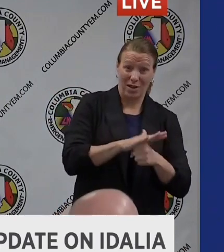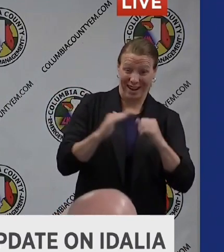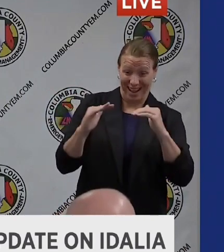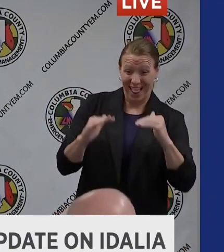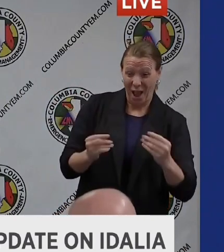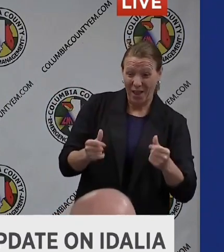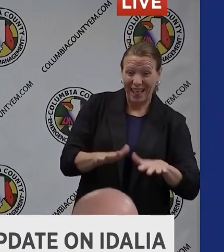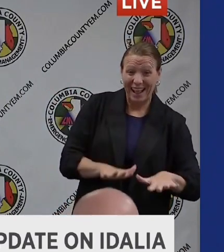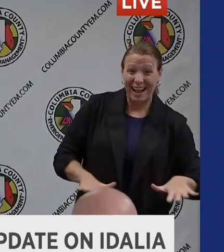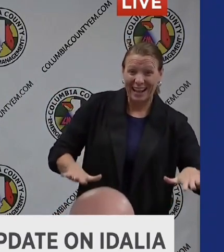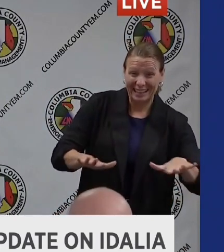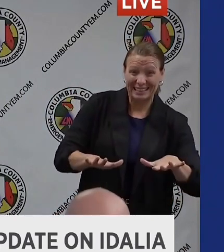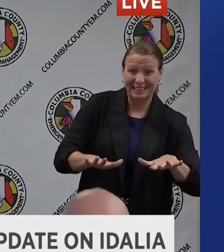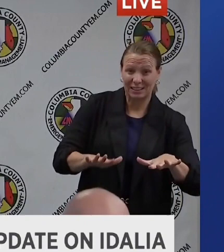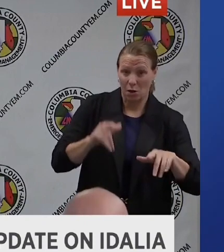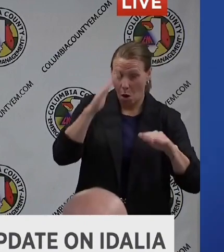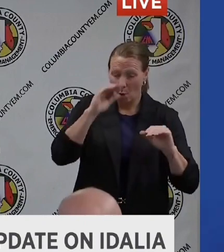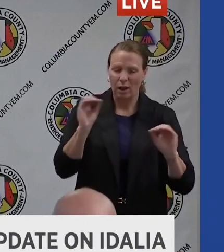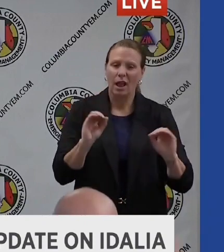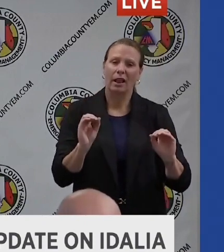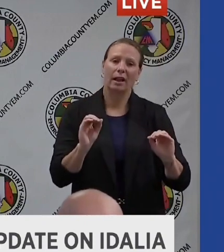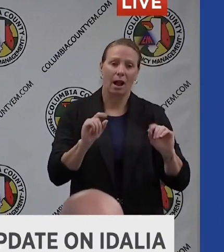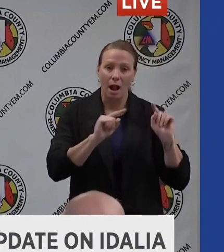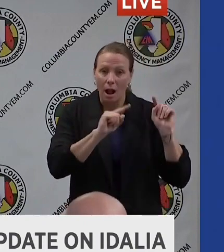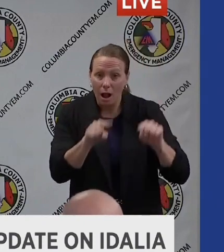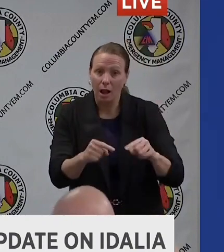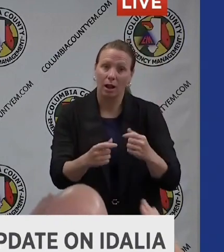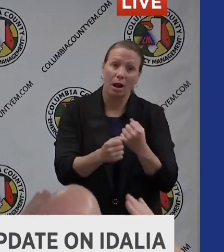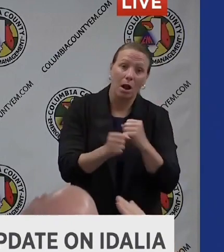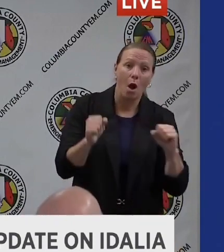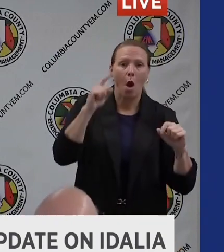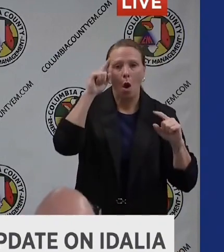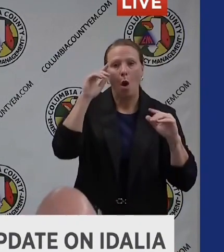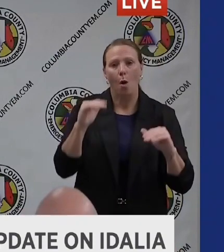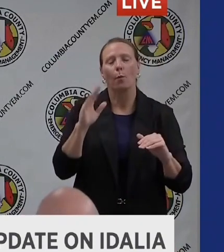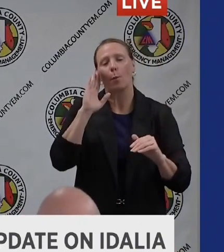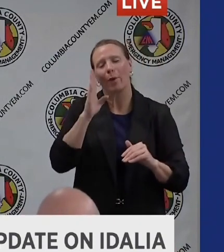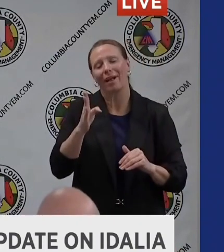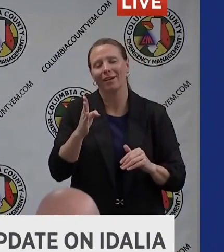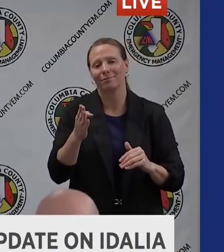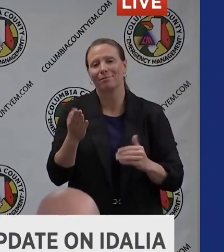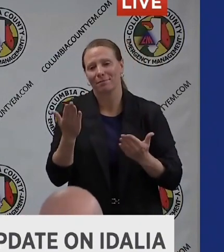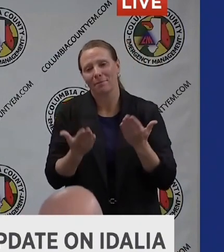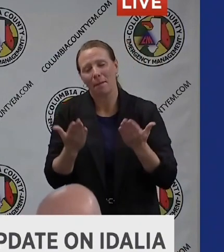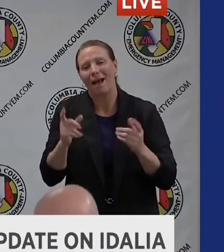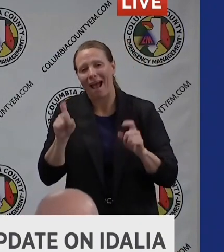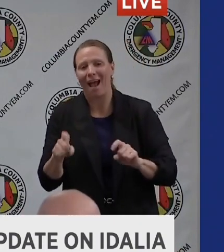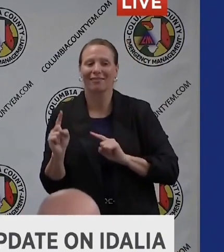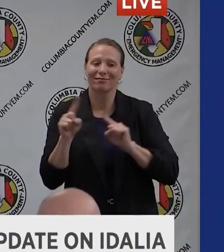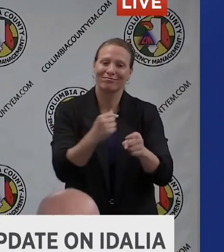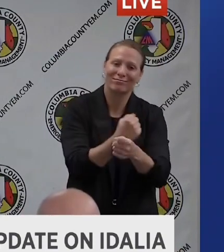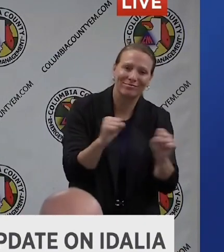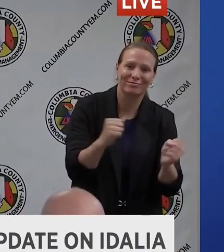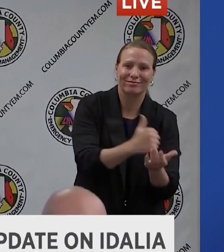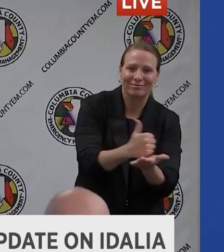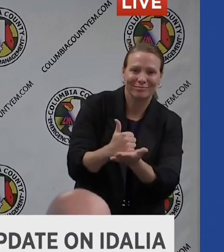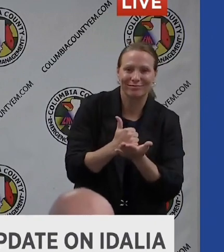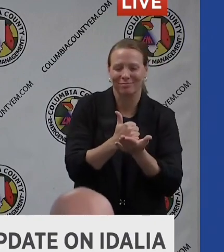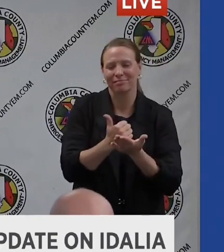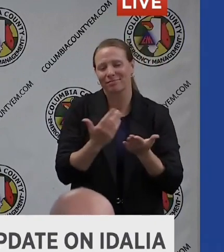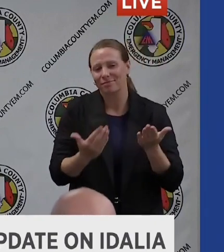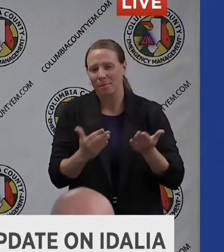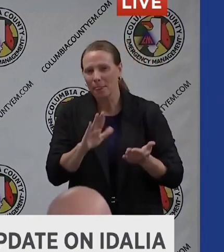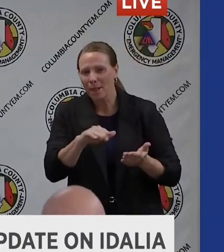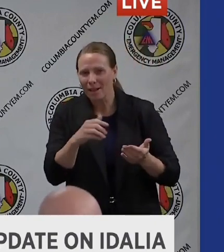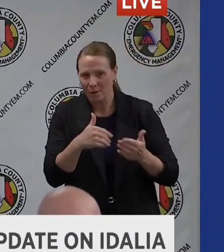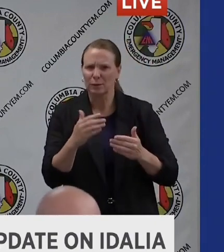areas, hopefully there's not a need for rescues, but we assume that there will be, and they're going to be there, and they're going to do their thing, which they do very,